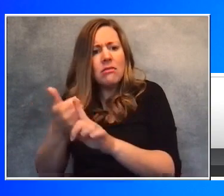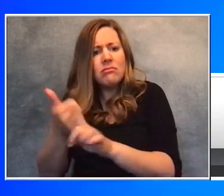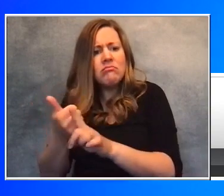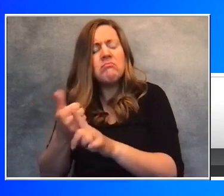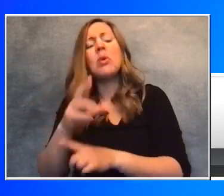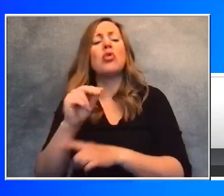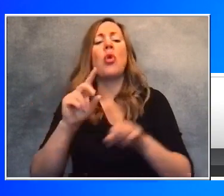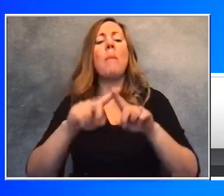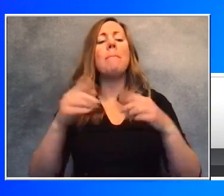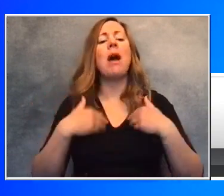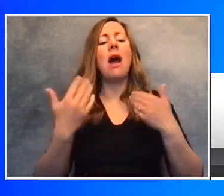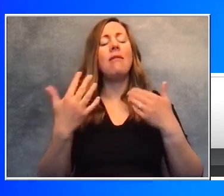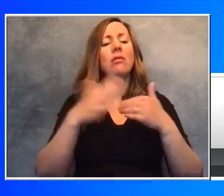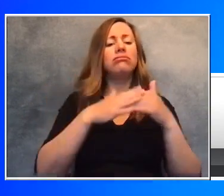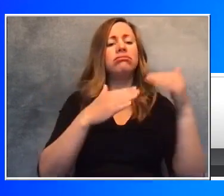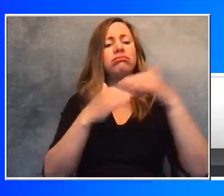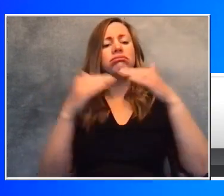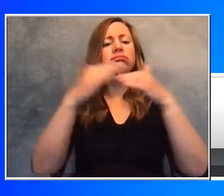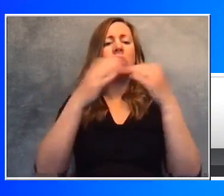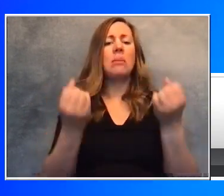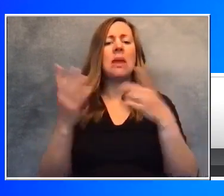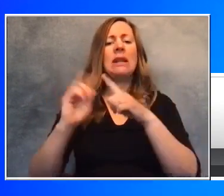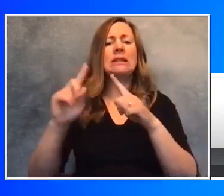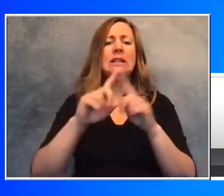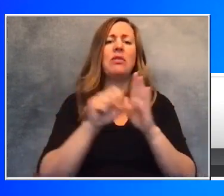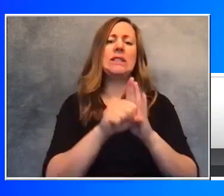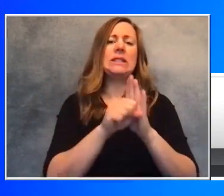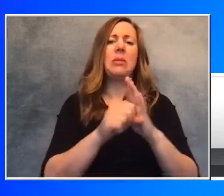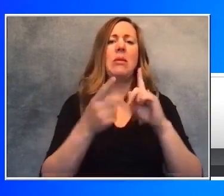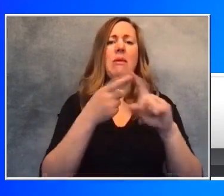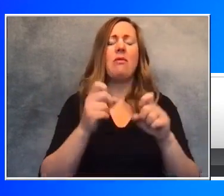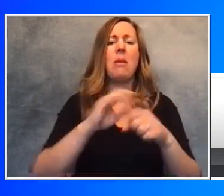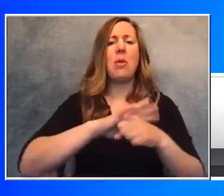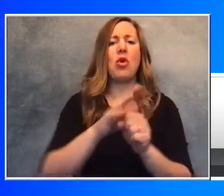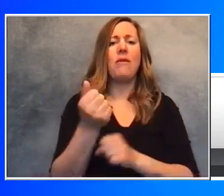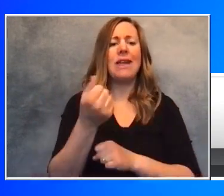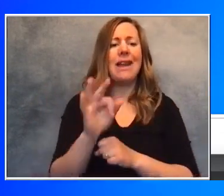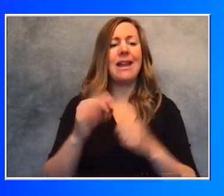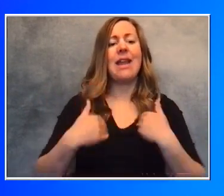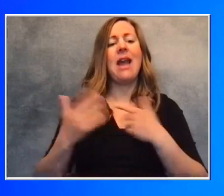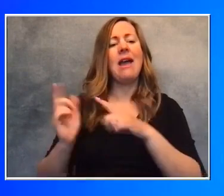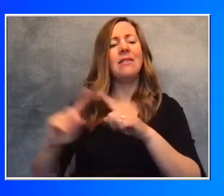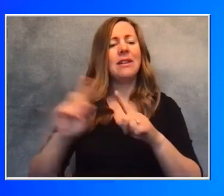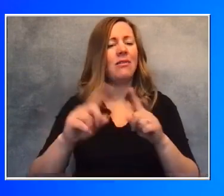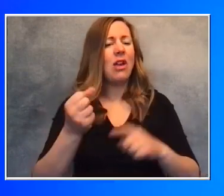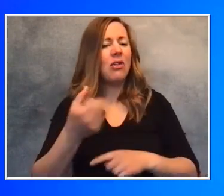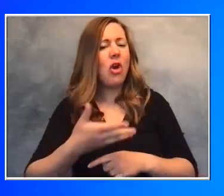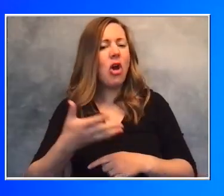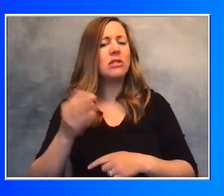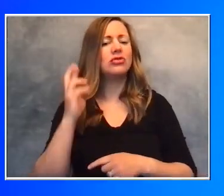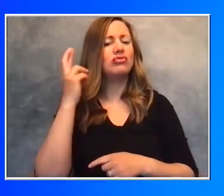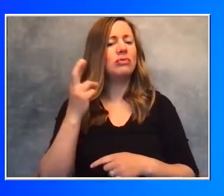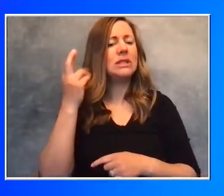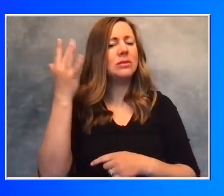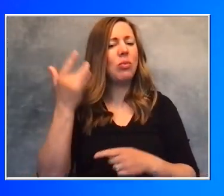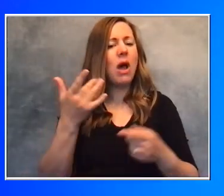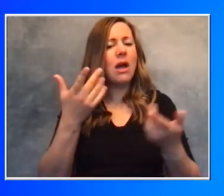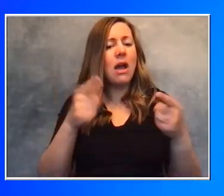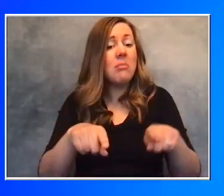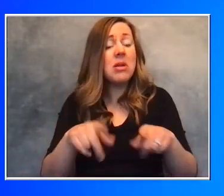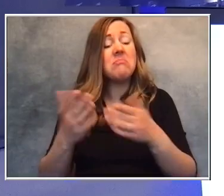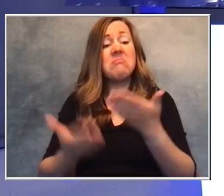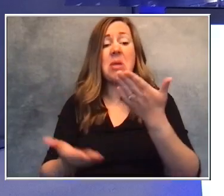to COVID-19 that might have different etiologies, different causes, and perhaps different treatments.